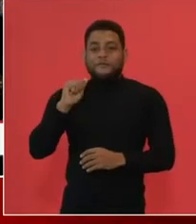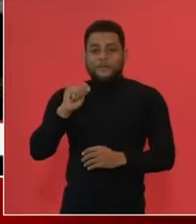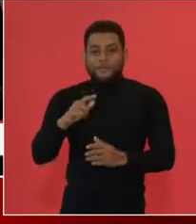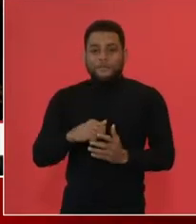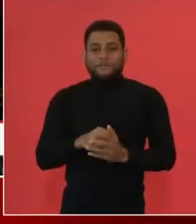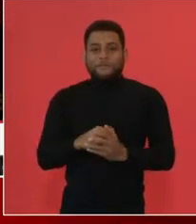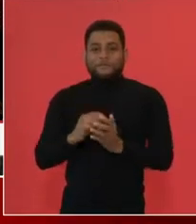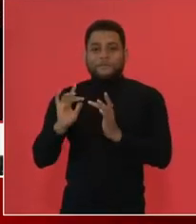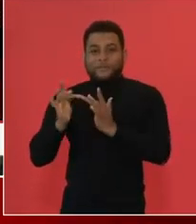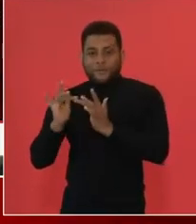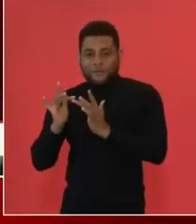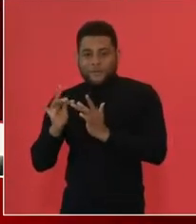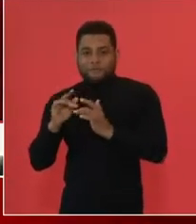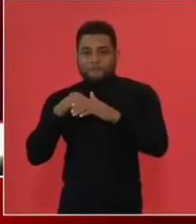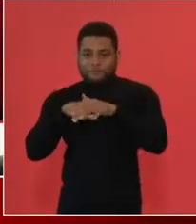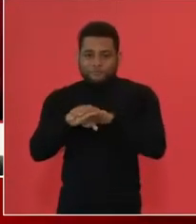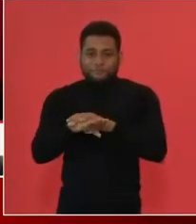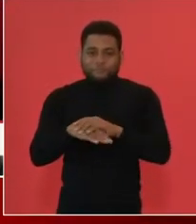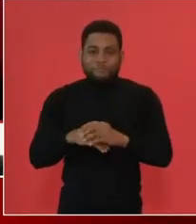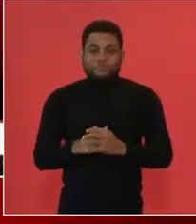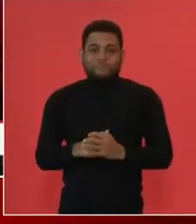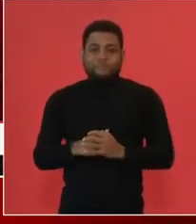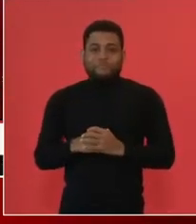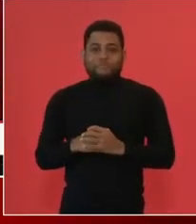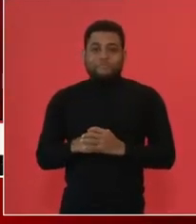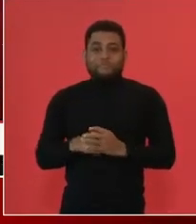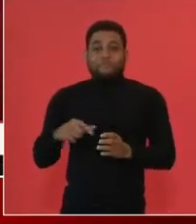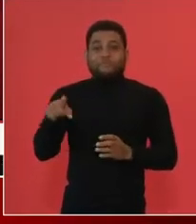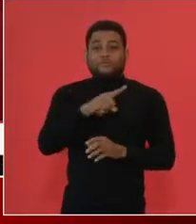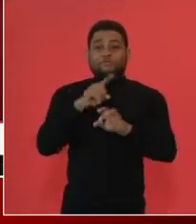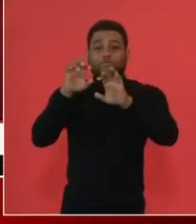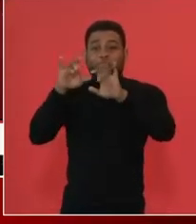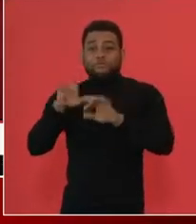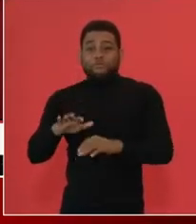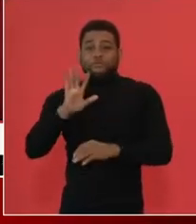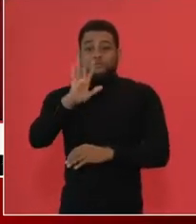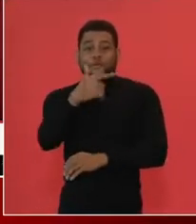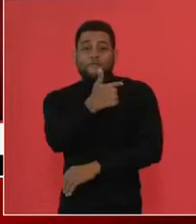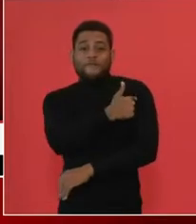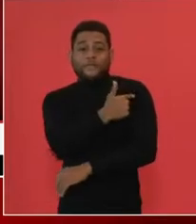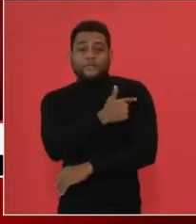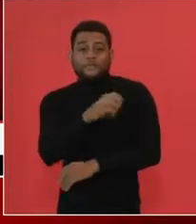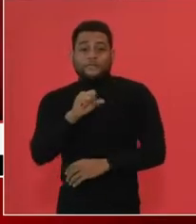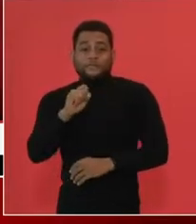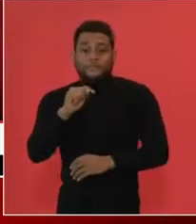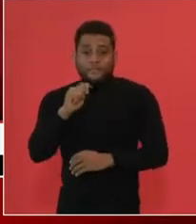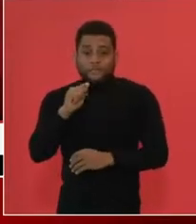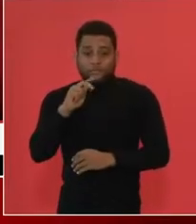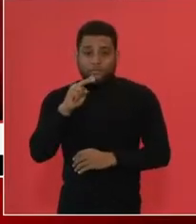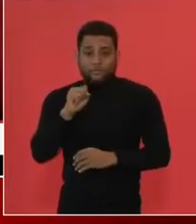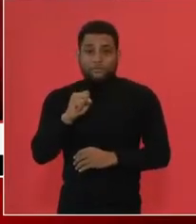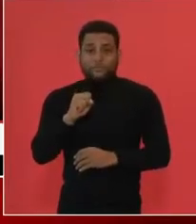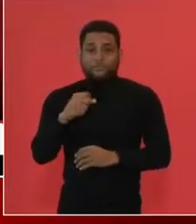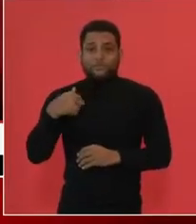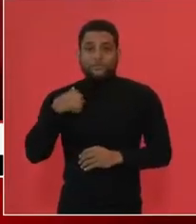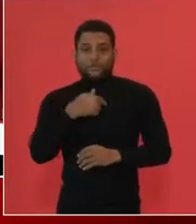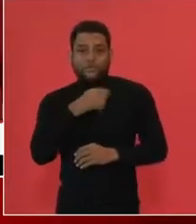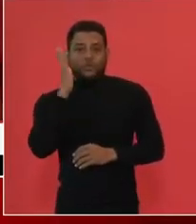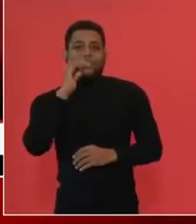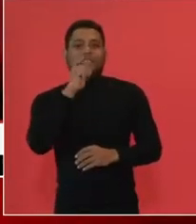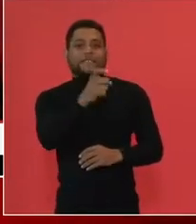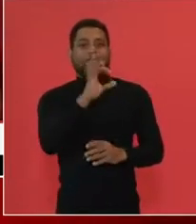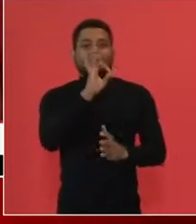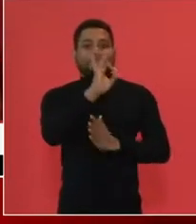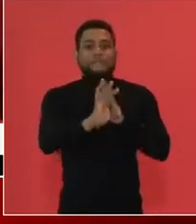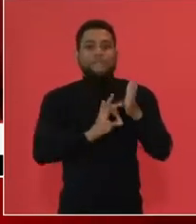if you go on and, put up your vaccine status, you get 8 hours of leave. You heard about that? If you haven't done it, go